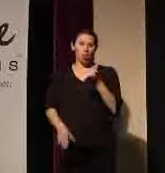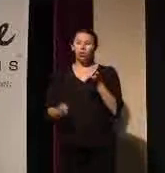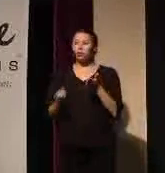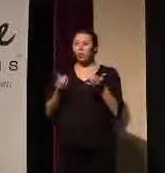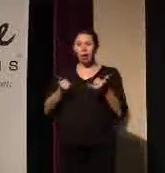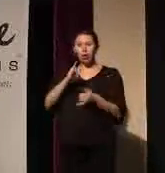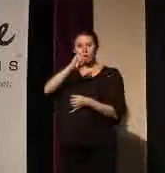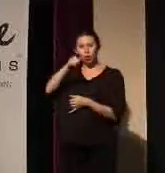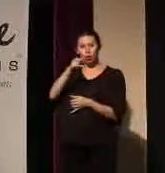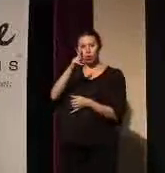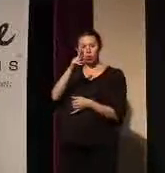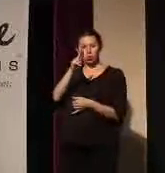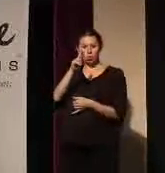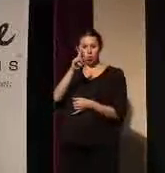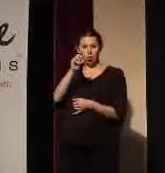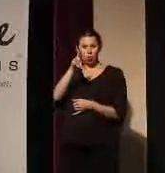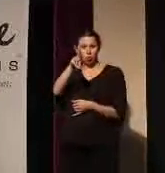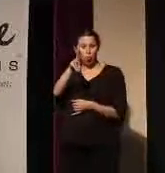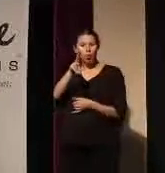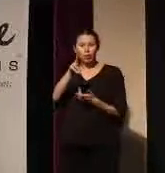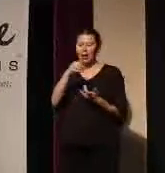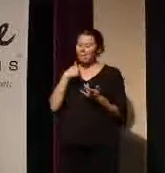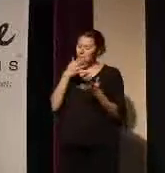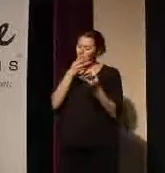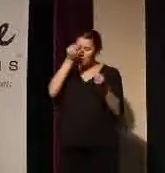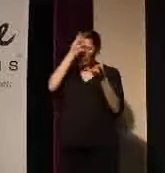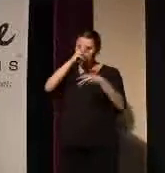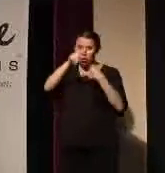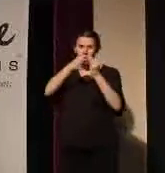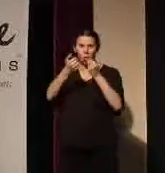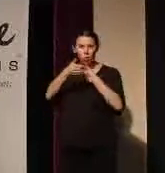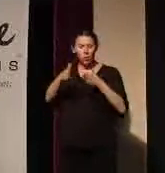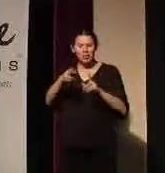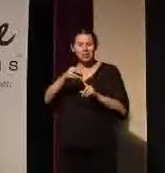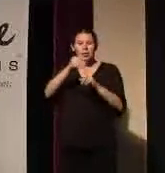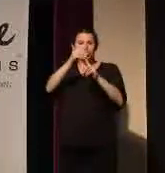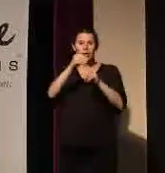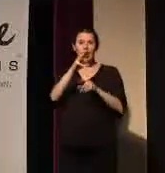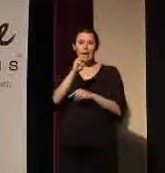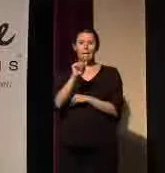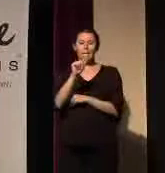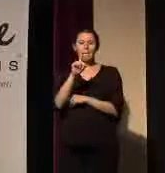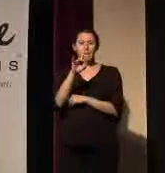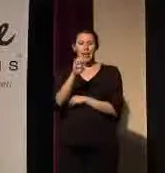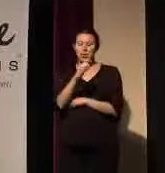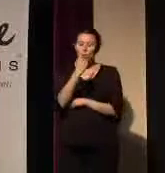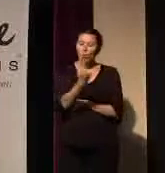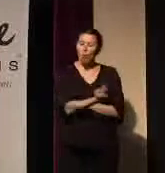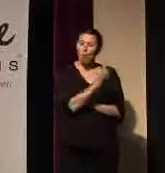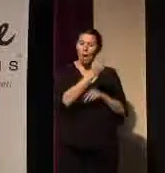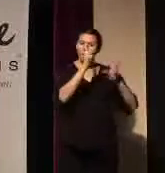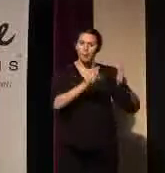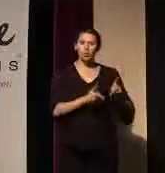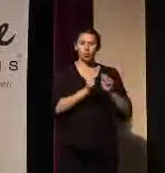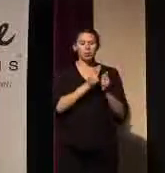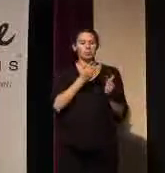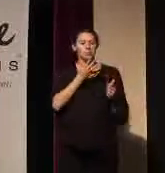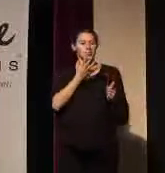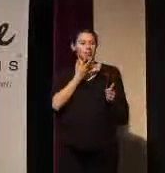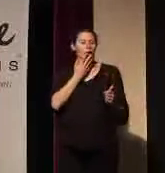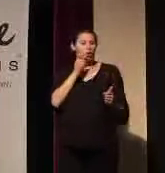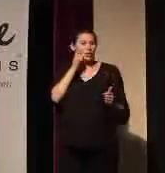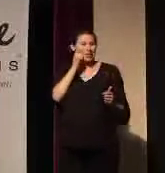of information in my book Inside the Jury Room about what happened, especially to Maddie, the only juror of color in that case, some really shocking